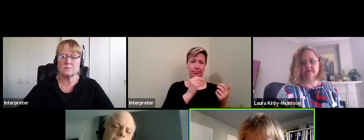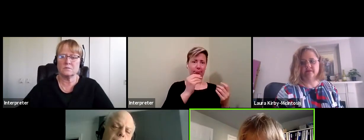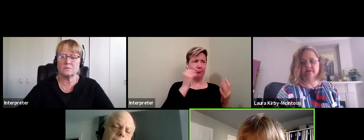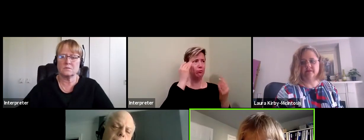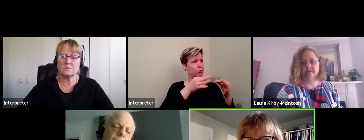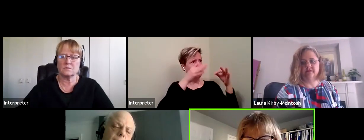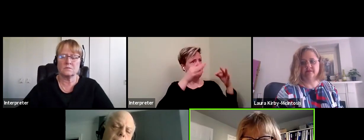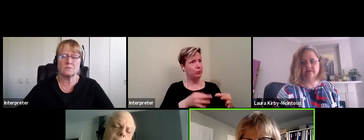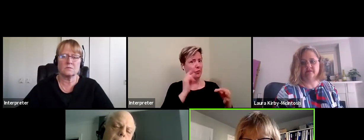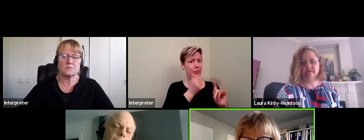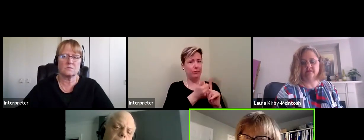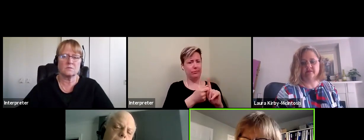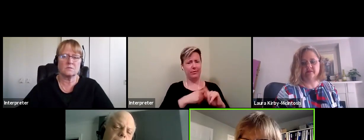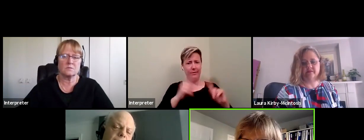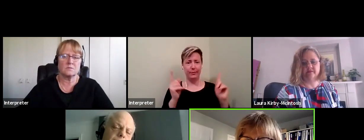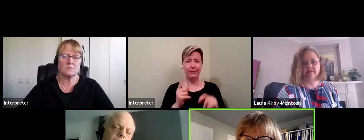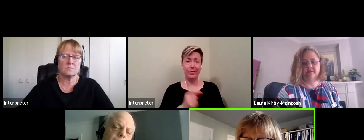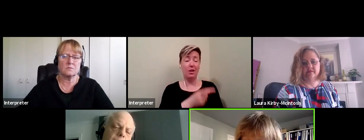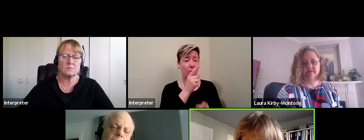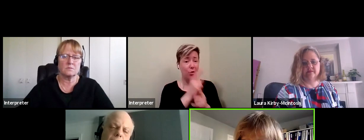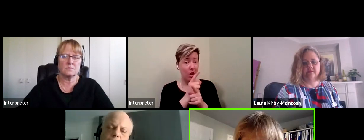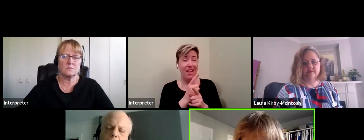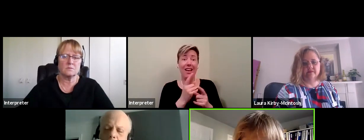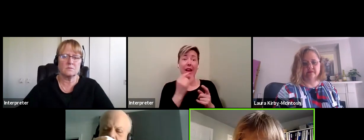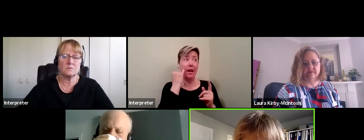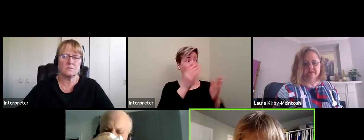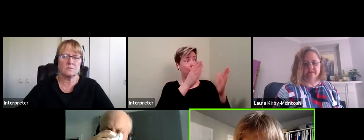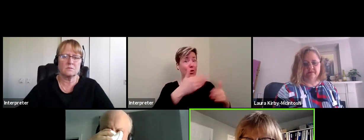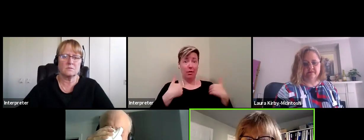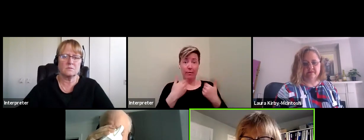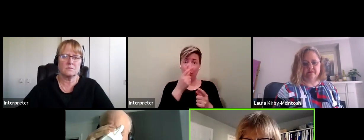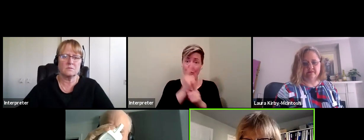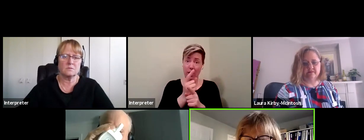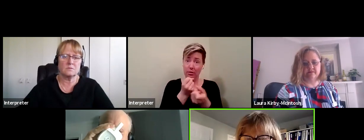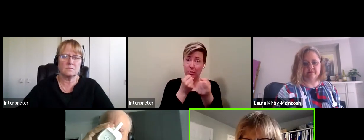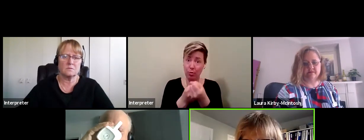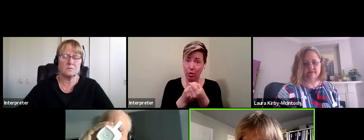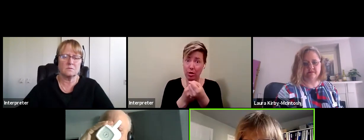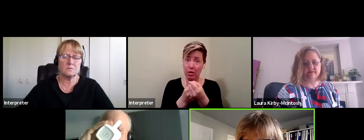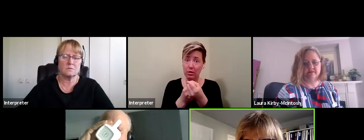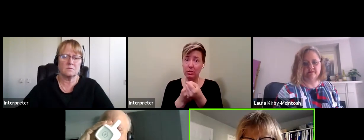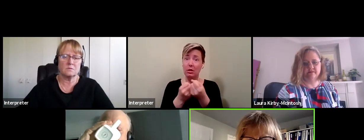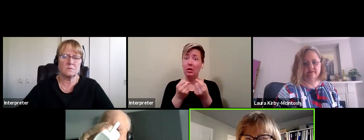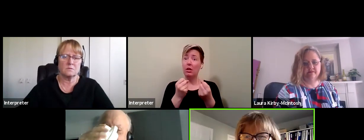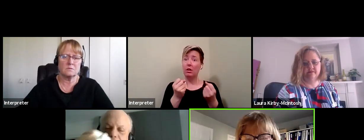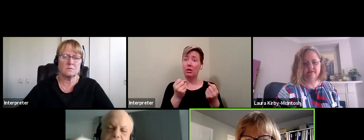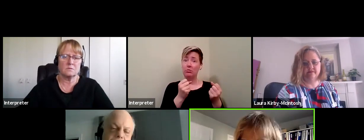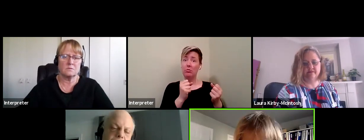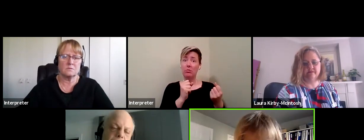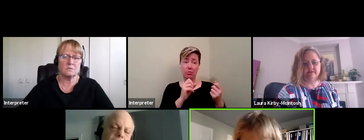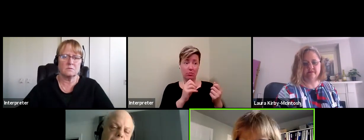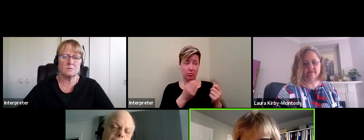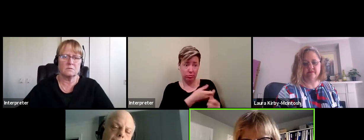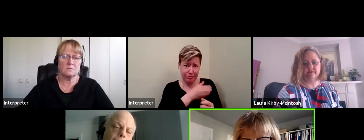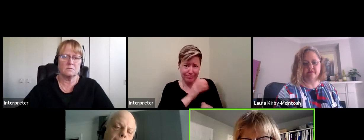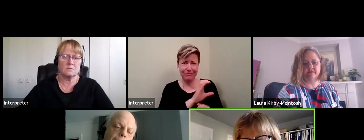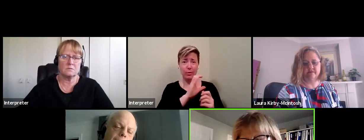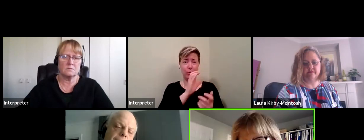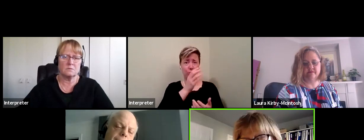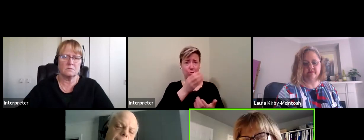the appropriate supports are required to empower somebody to effectively communicate in all aspects